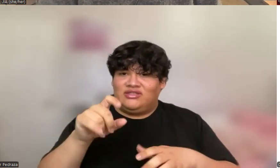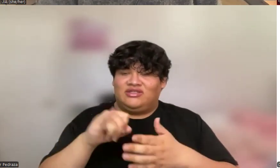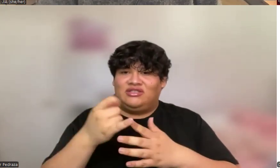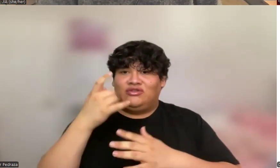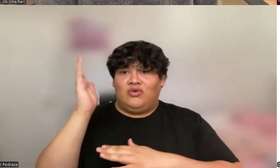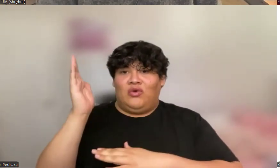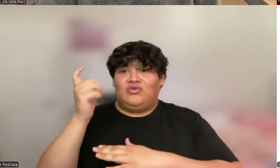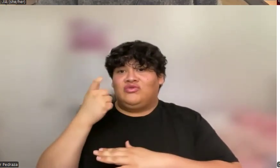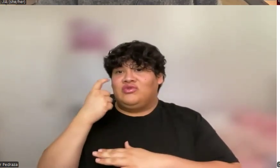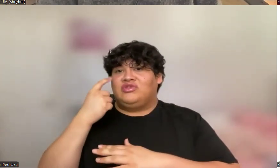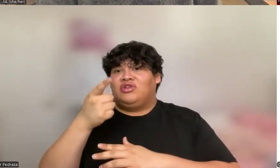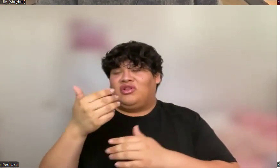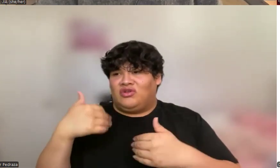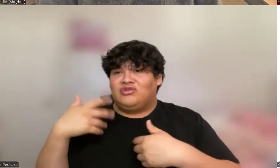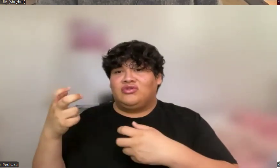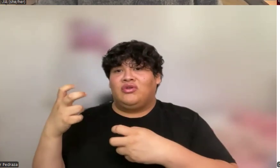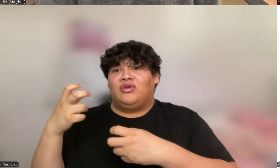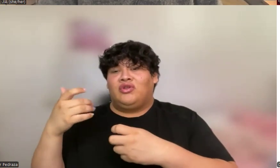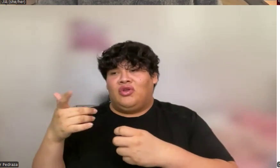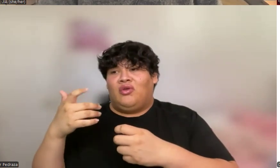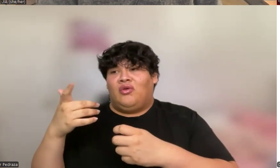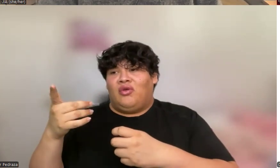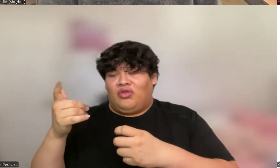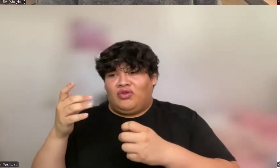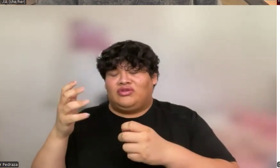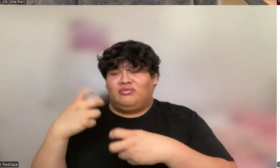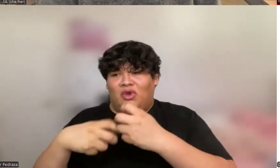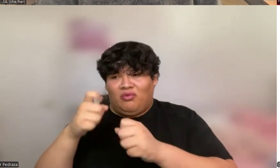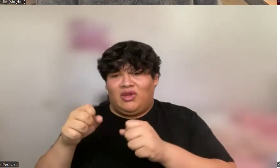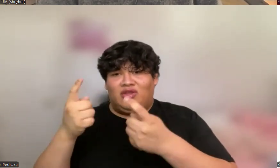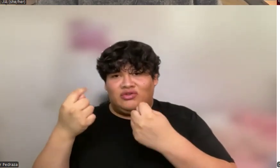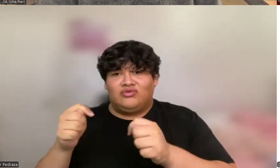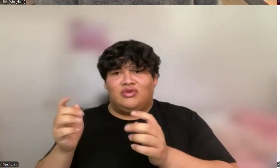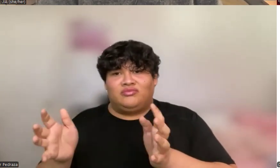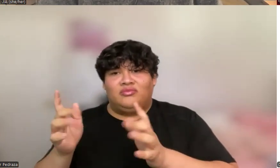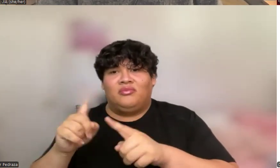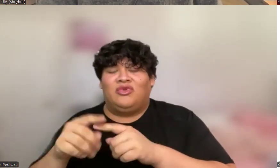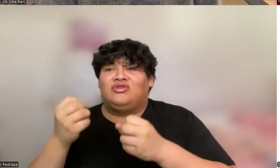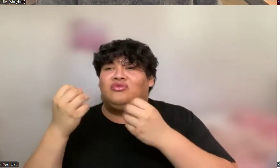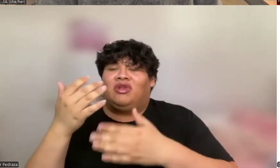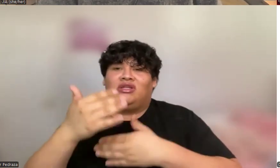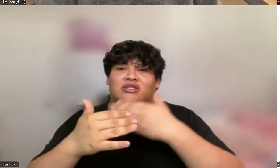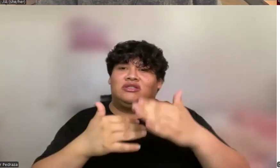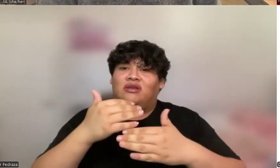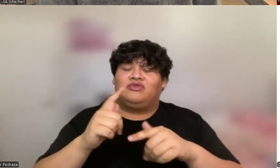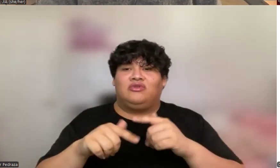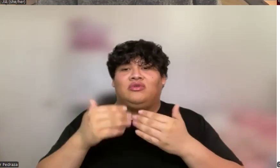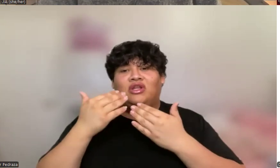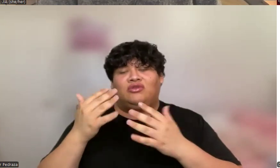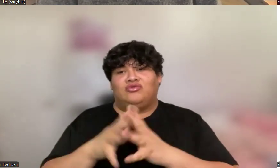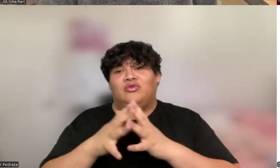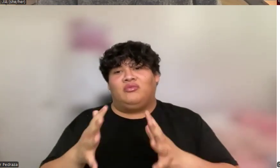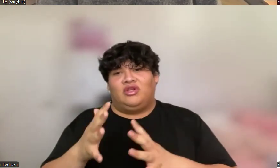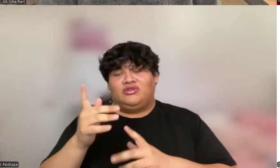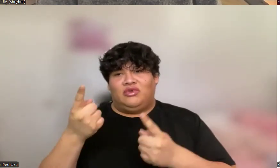solution. It just takes me so long to say the name to reach the right person. It's like too many steps. So thank you for reminding us of that